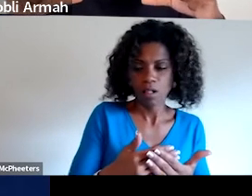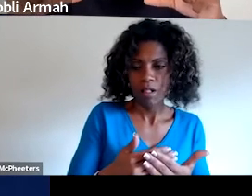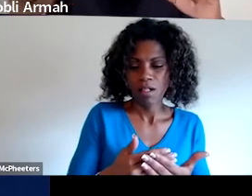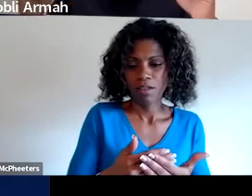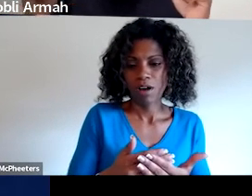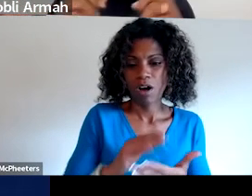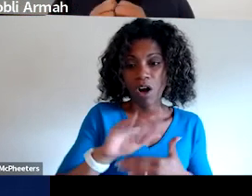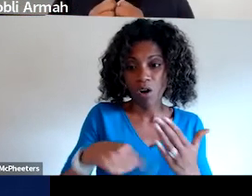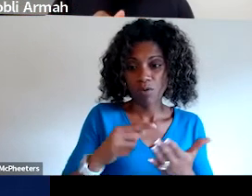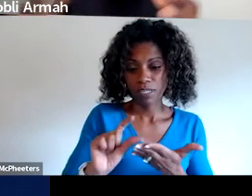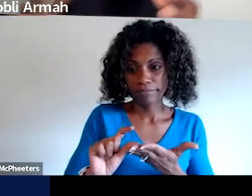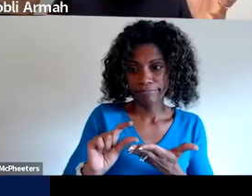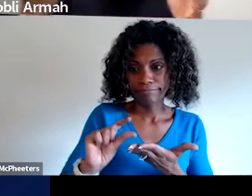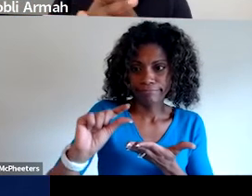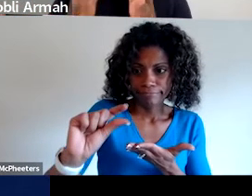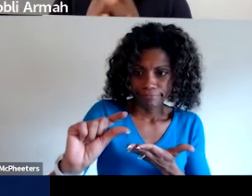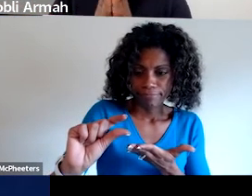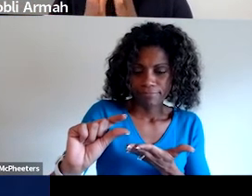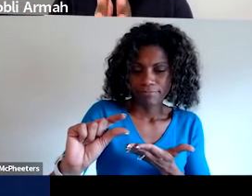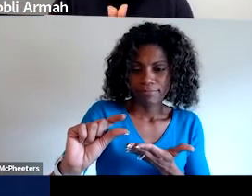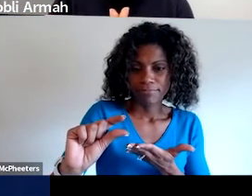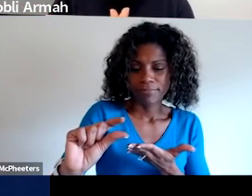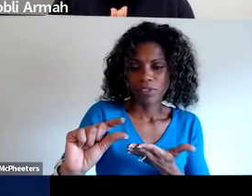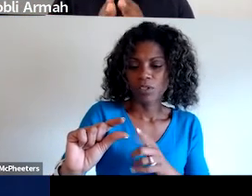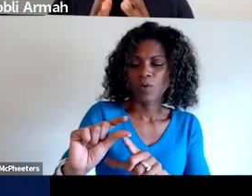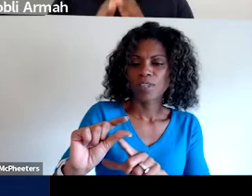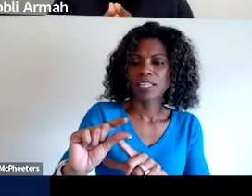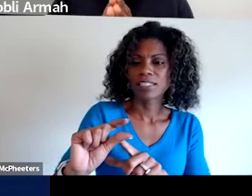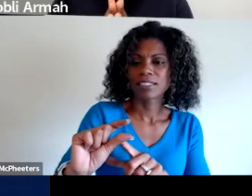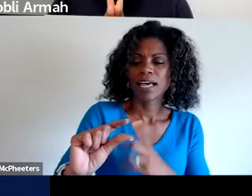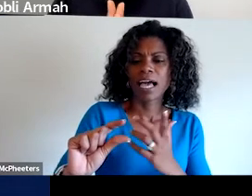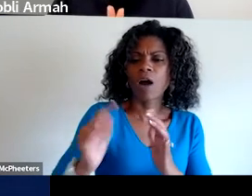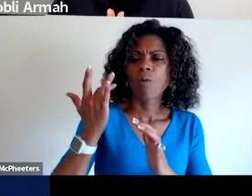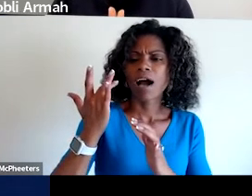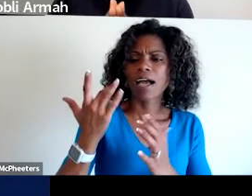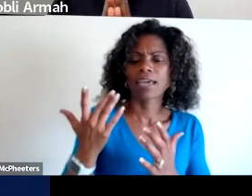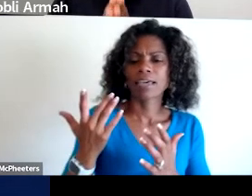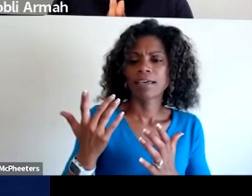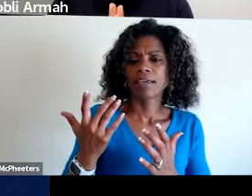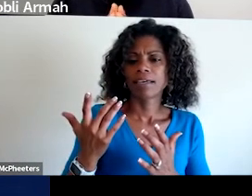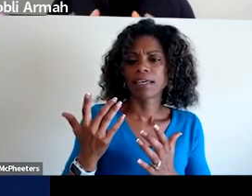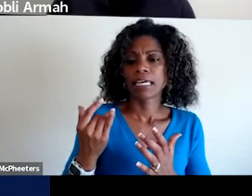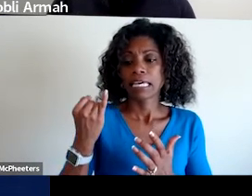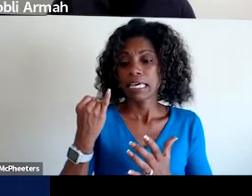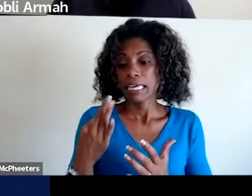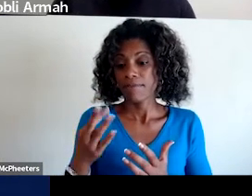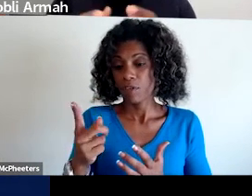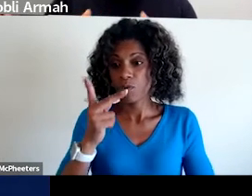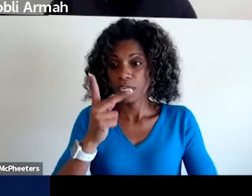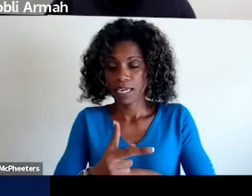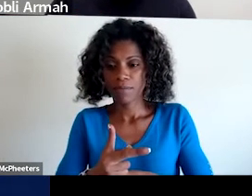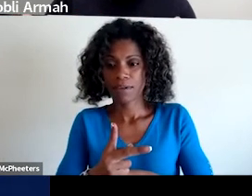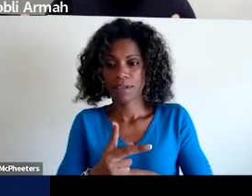the communicator has the ability to close that gap. Is that based on what you do, if you keep the